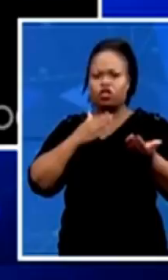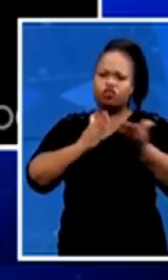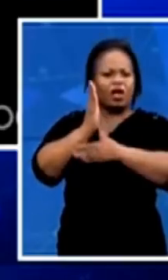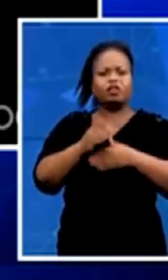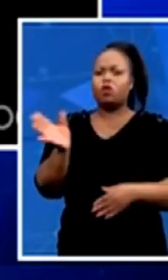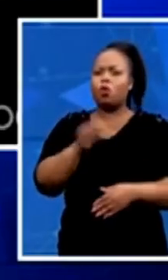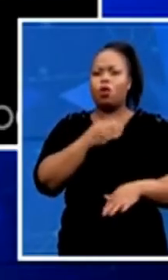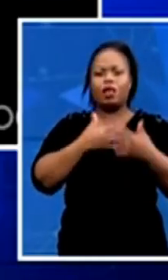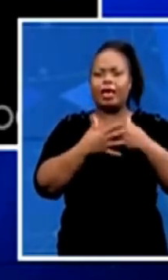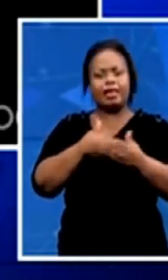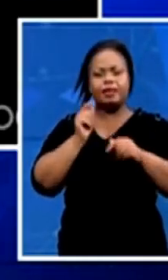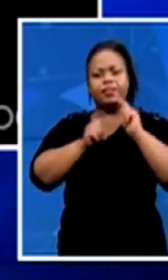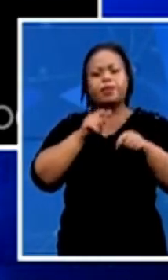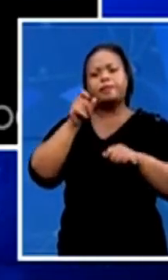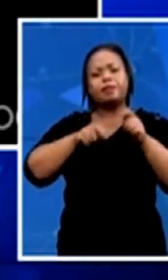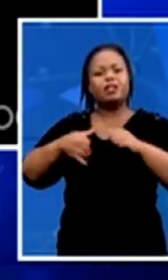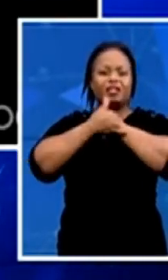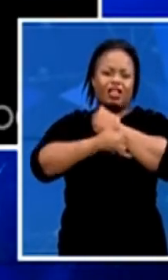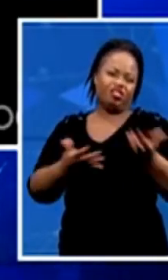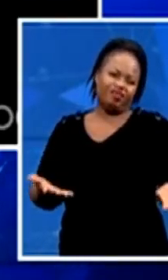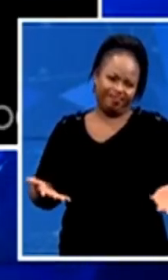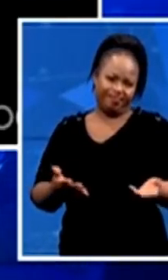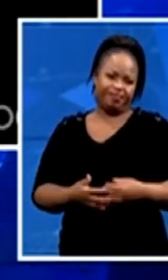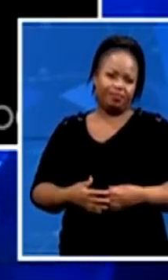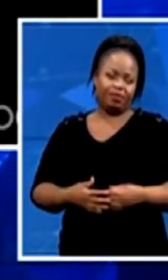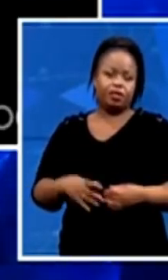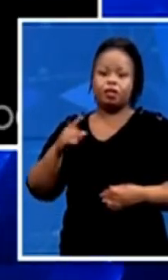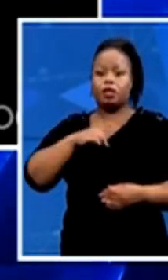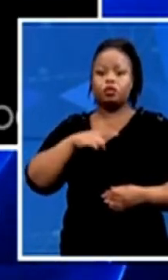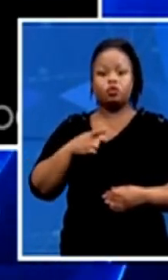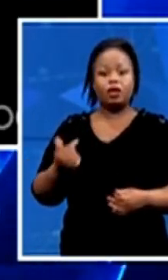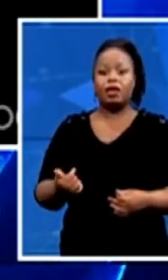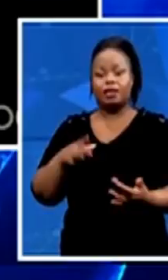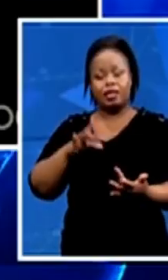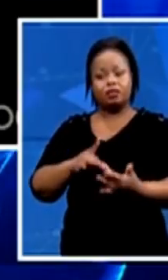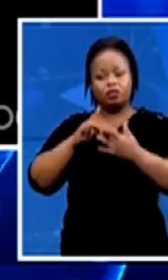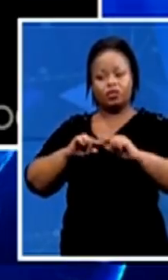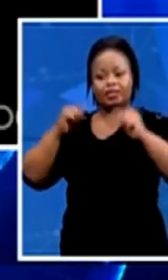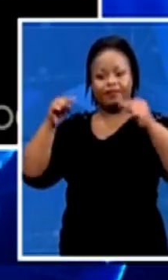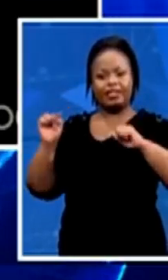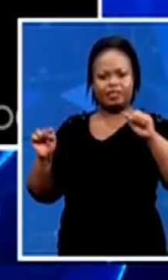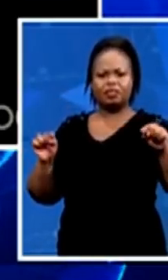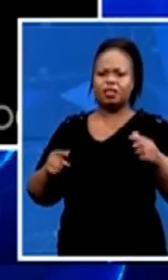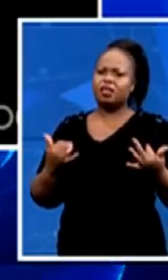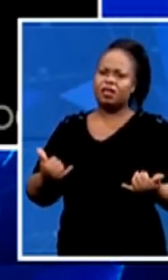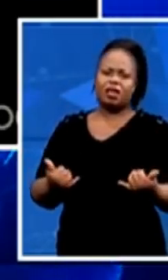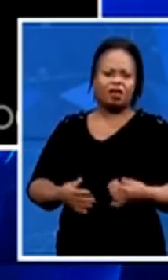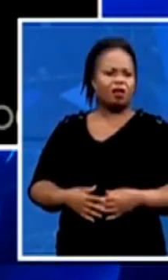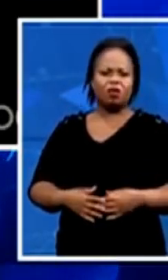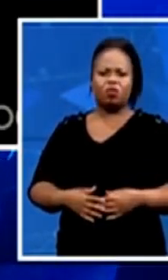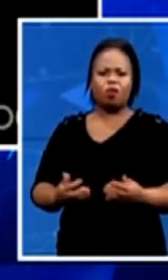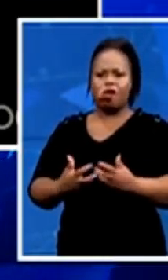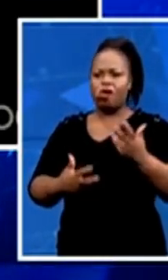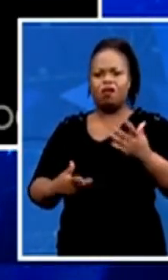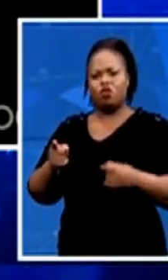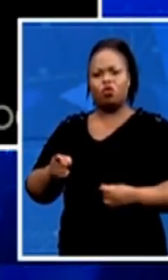country. And that is why that distinction is artificial for the purposes of what we are discussing